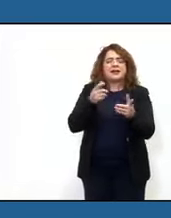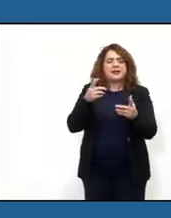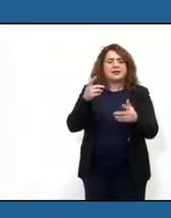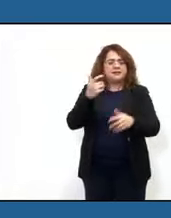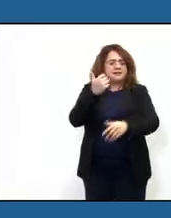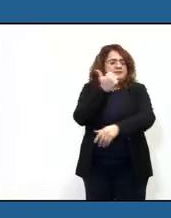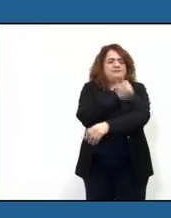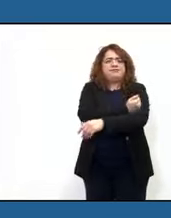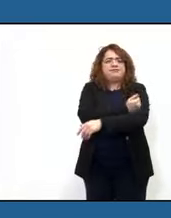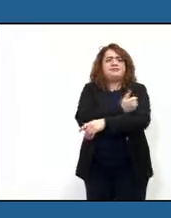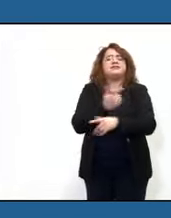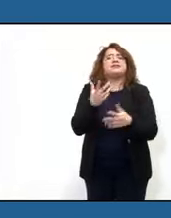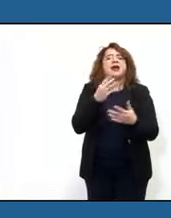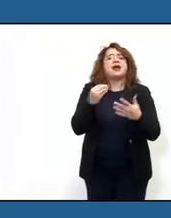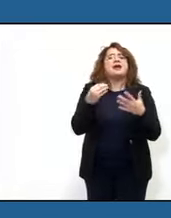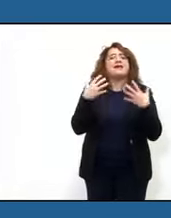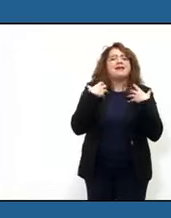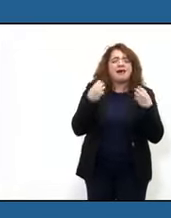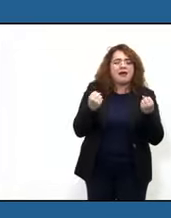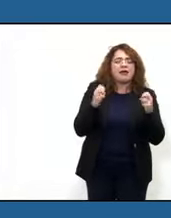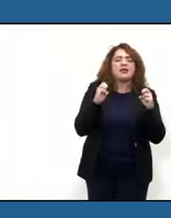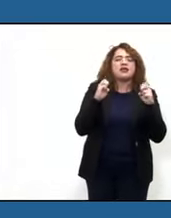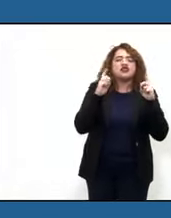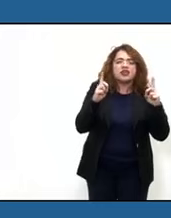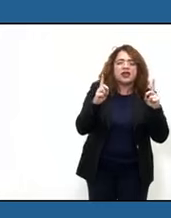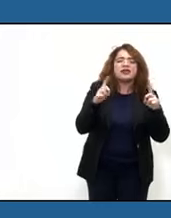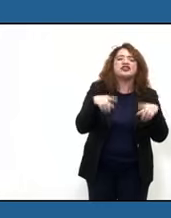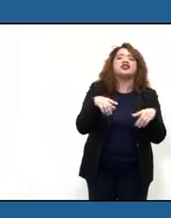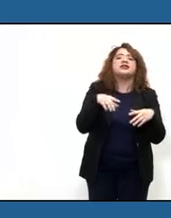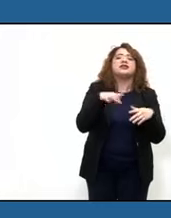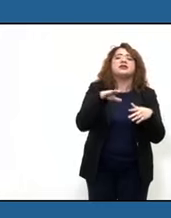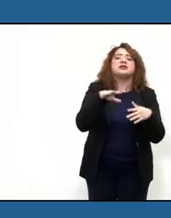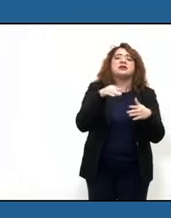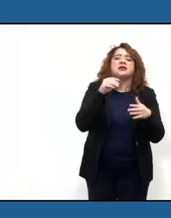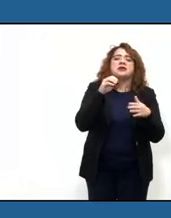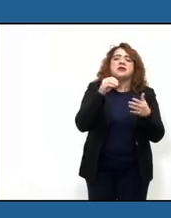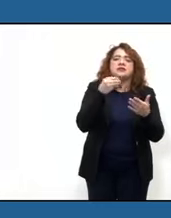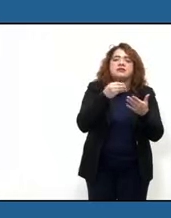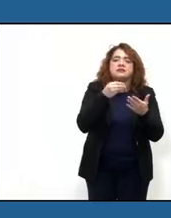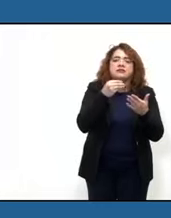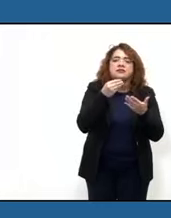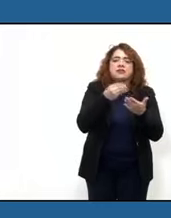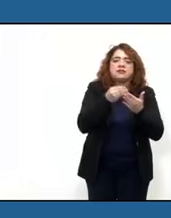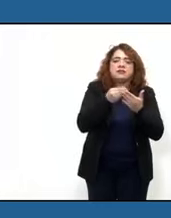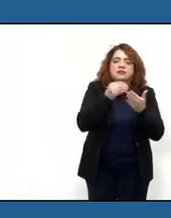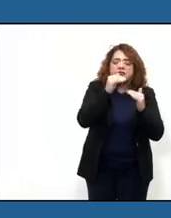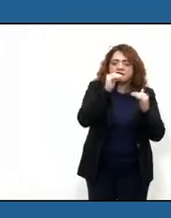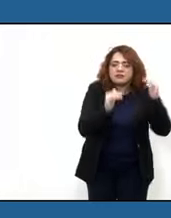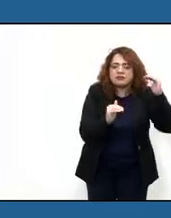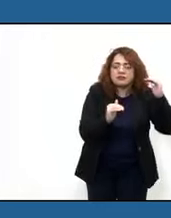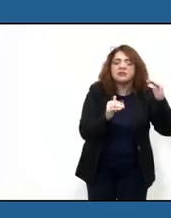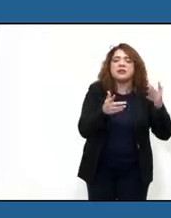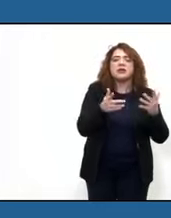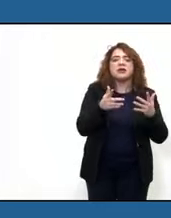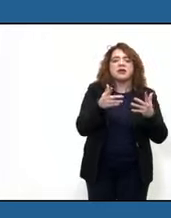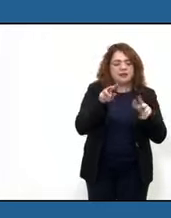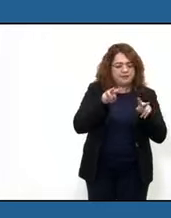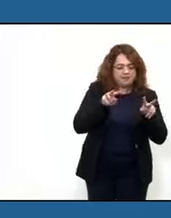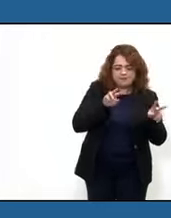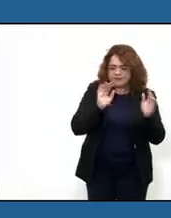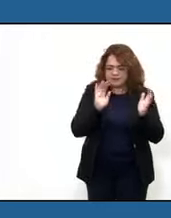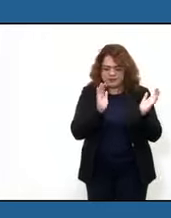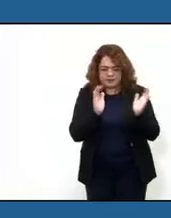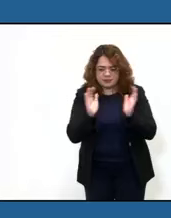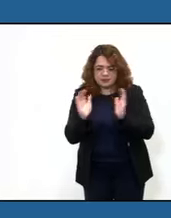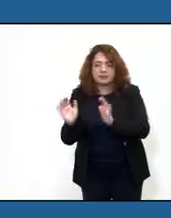economic, educational, and racial disparities have easy access to the vaccine going forward. So if anybody, if there